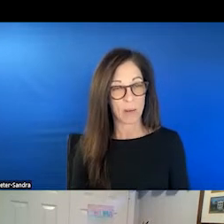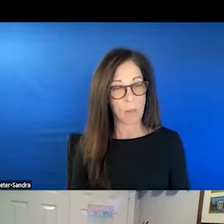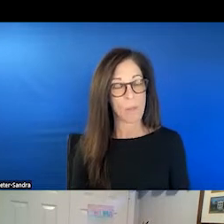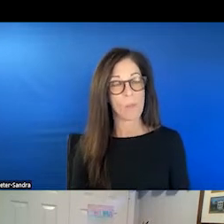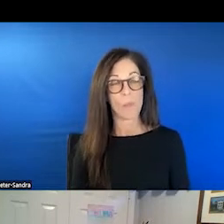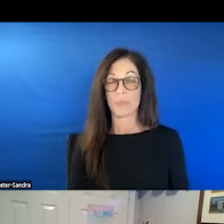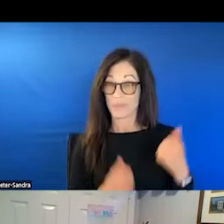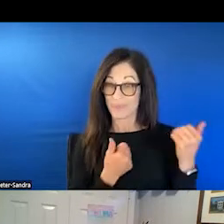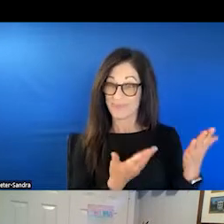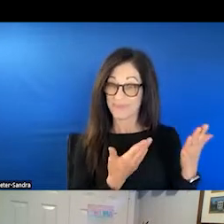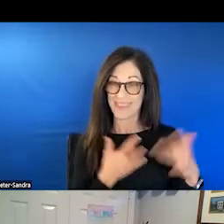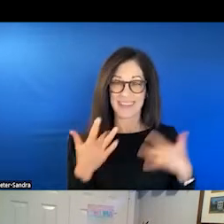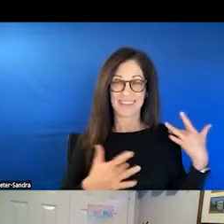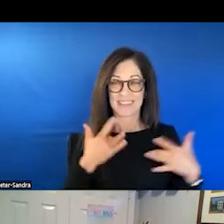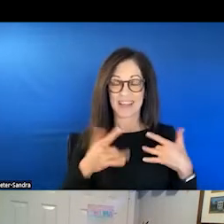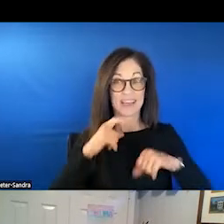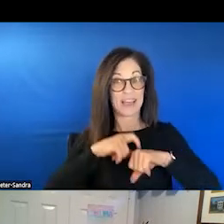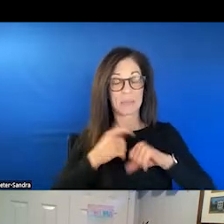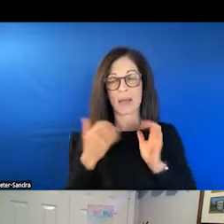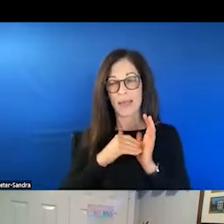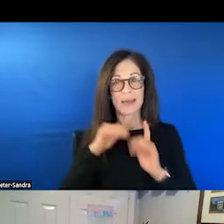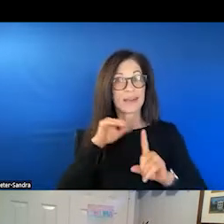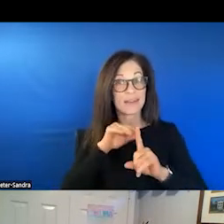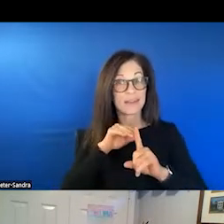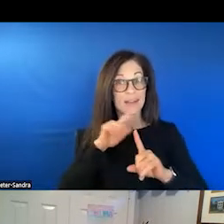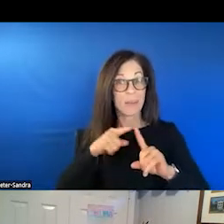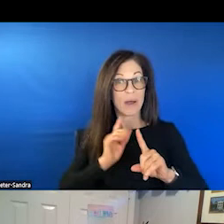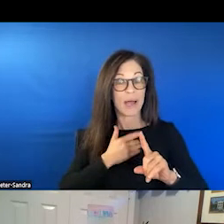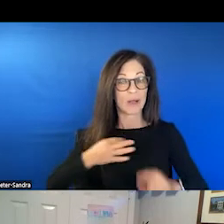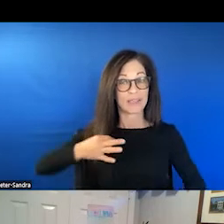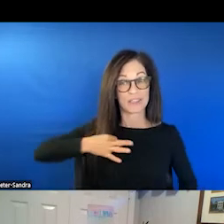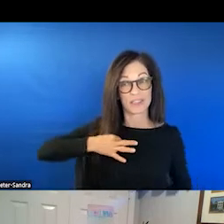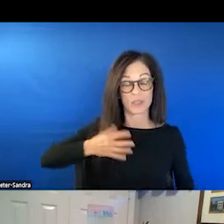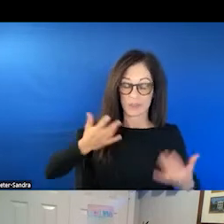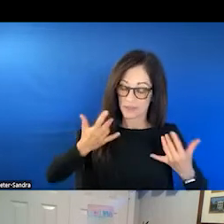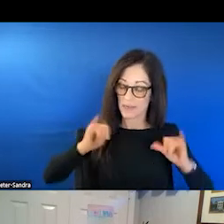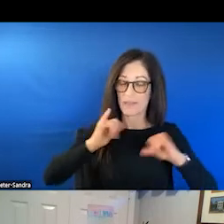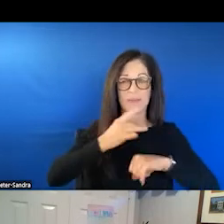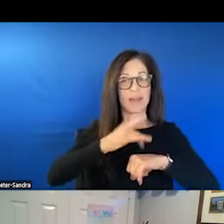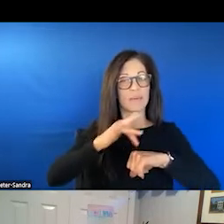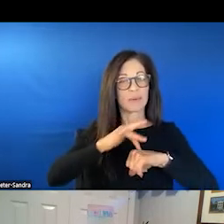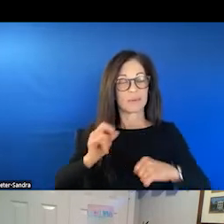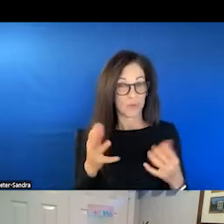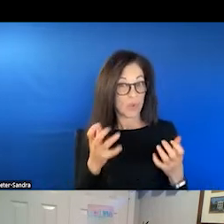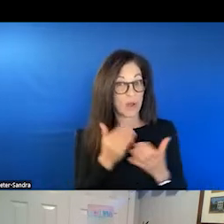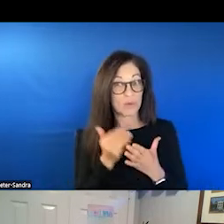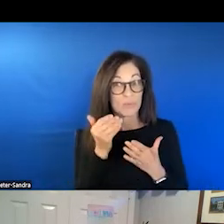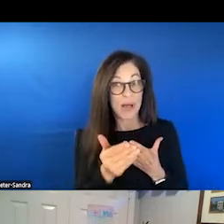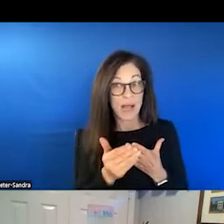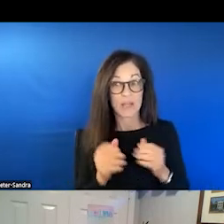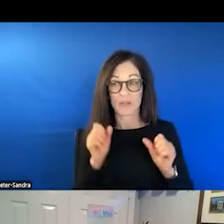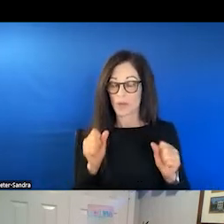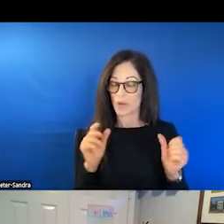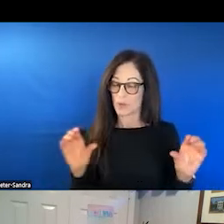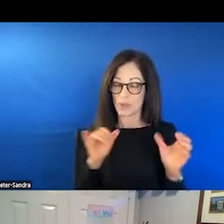This is an exciting time because, again, it's a reminder about our t-shirts that are still available. If you'd like to buy them, you can certainly